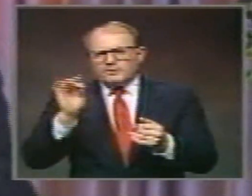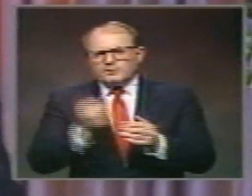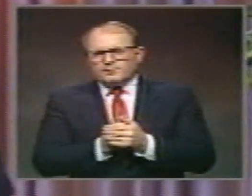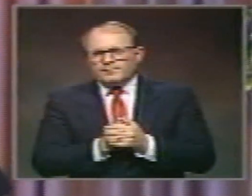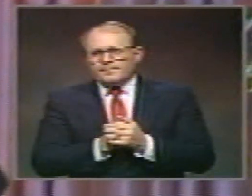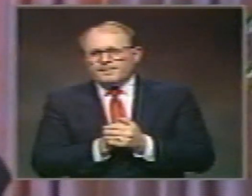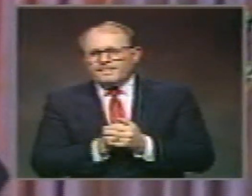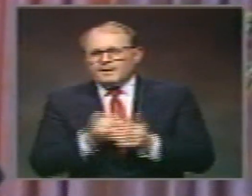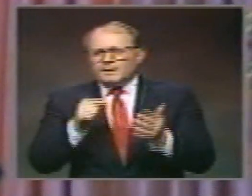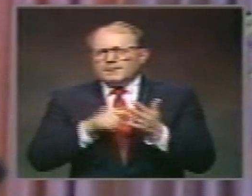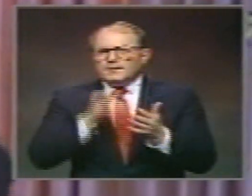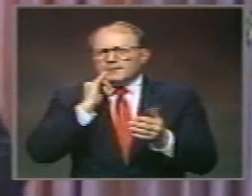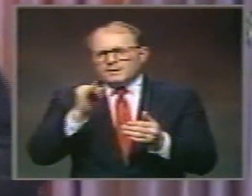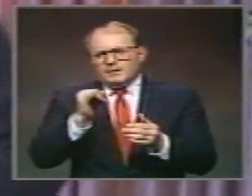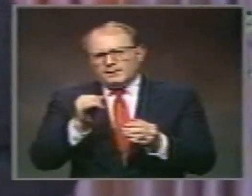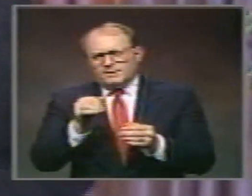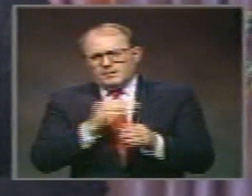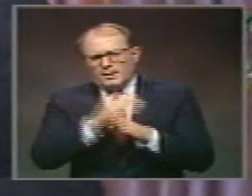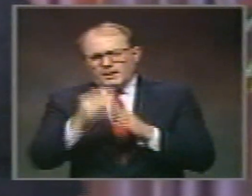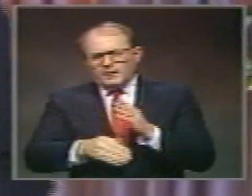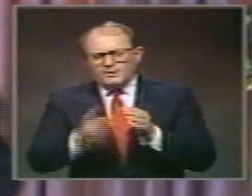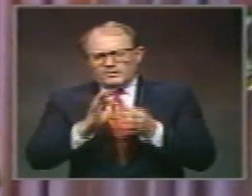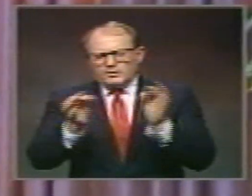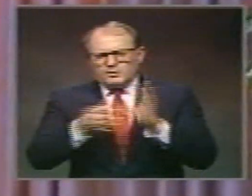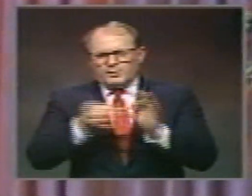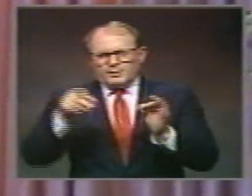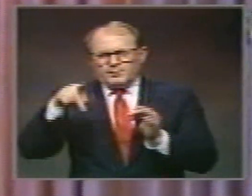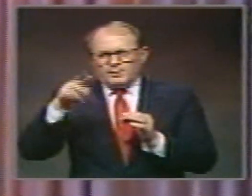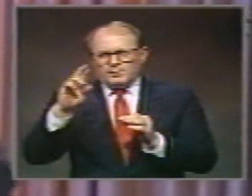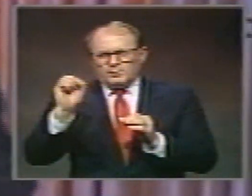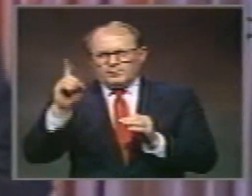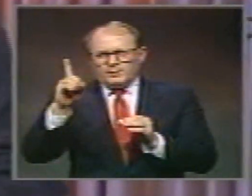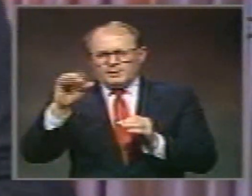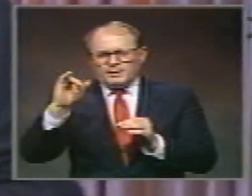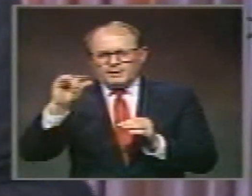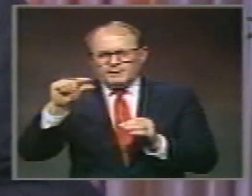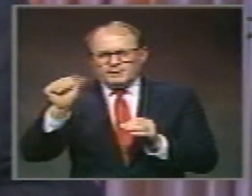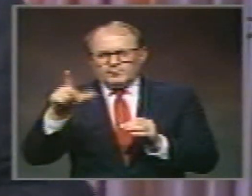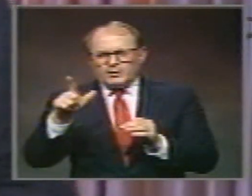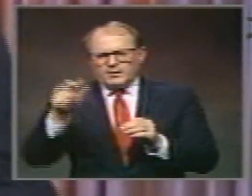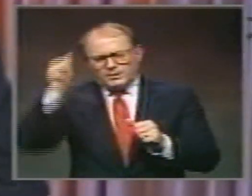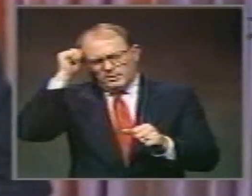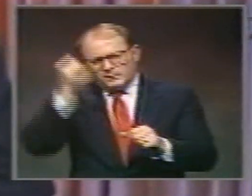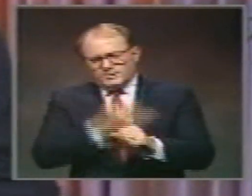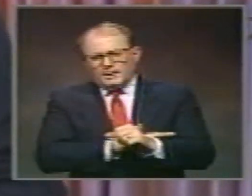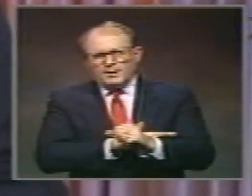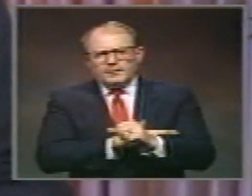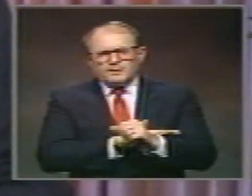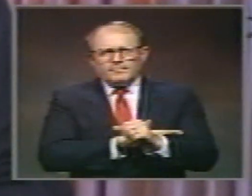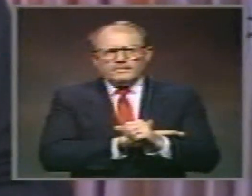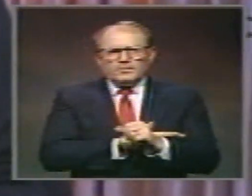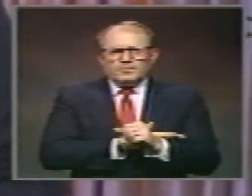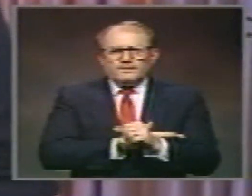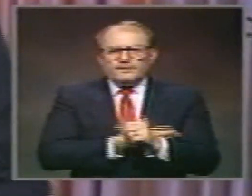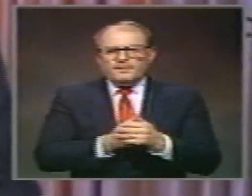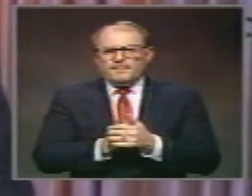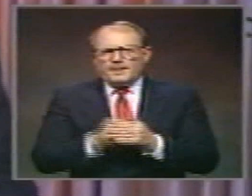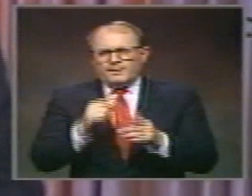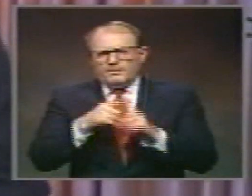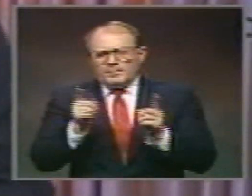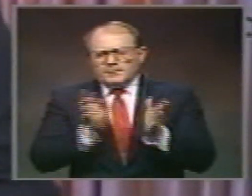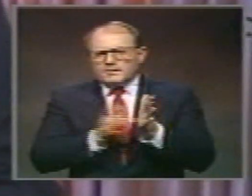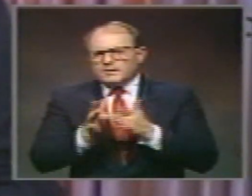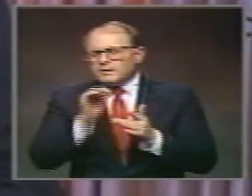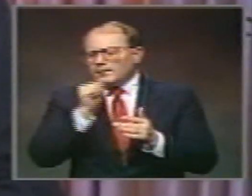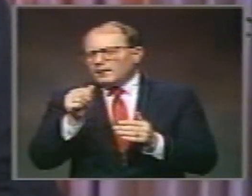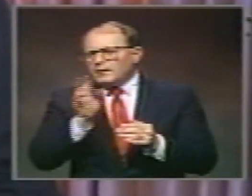Strictly speaking, this is the end of the story of the prodigal son, the beautiful description of God's matchless love toward every sinner. But Jesus